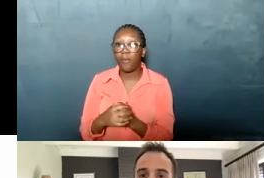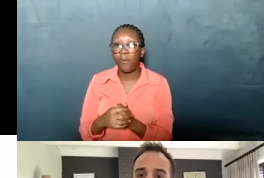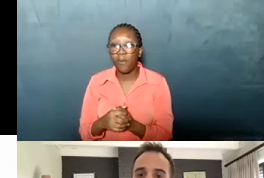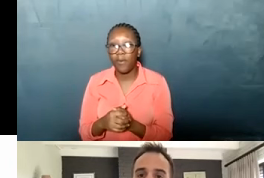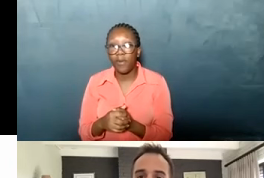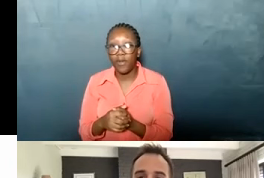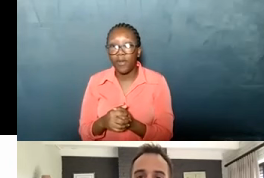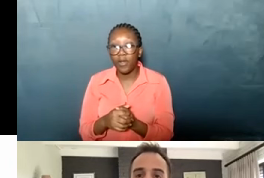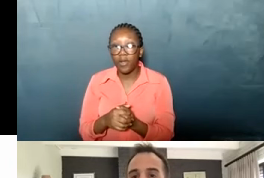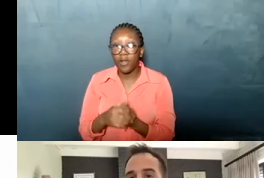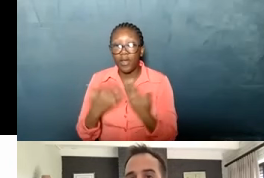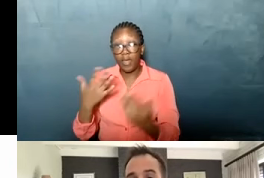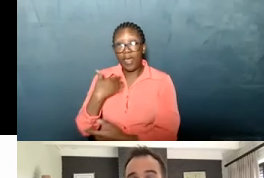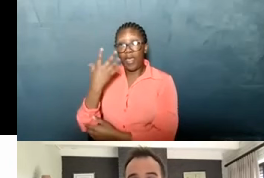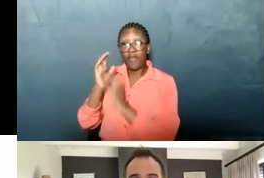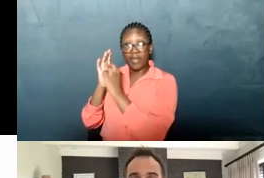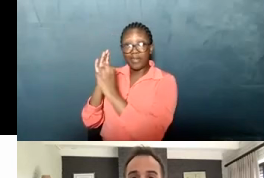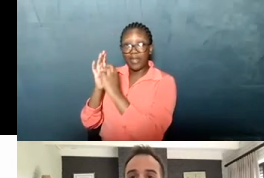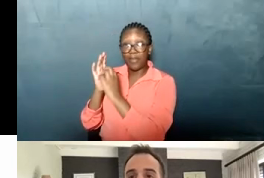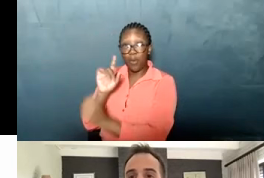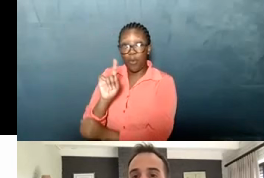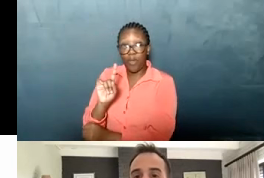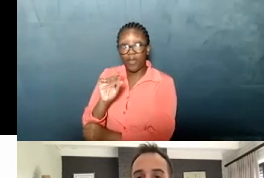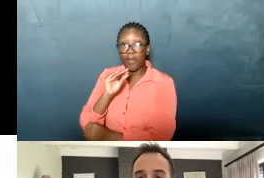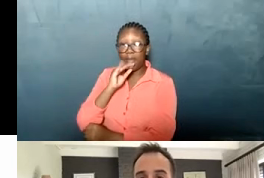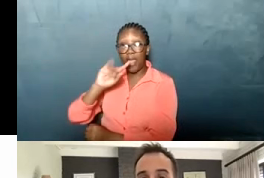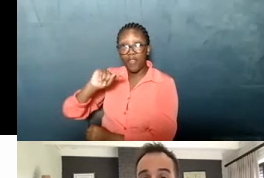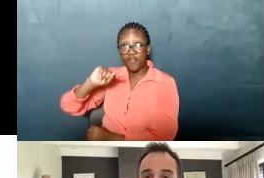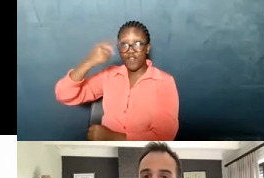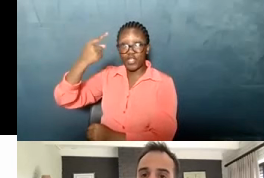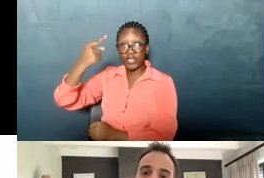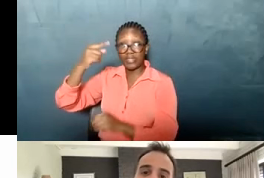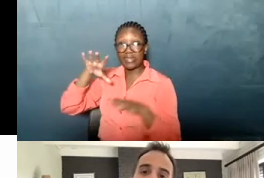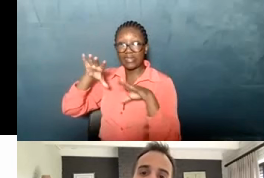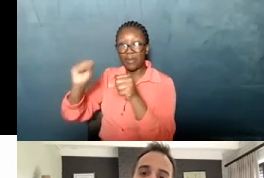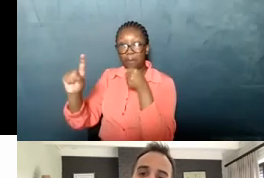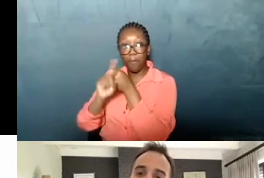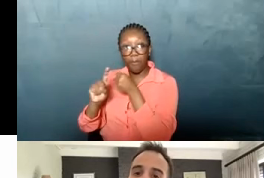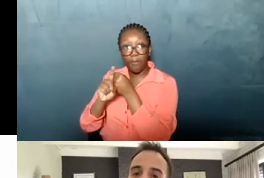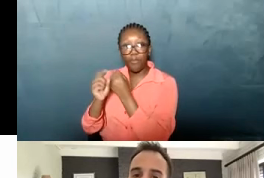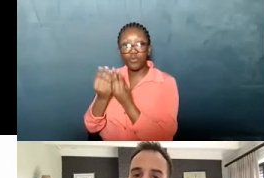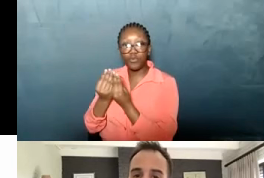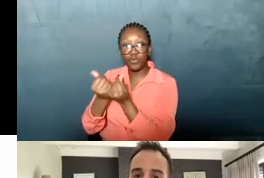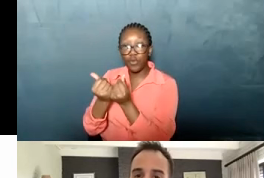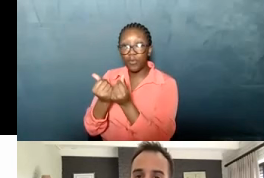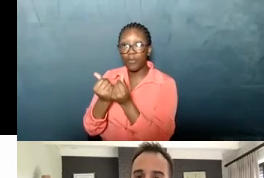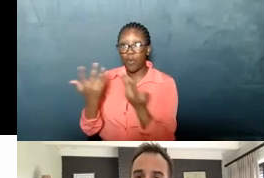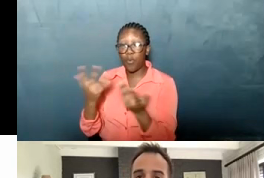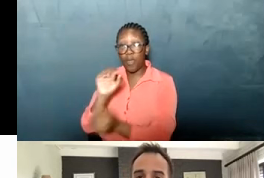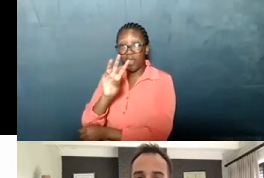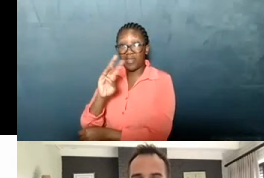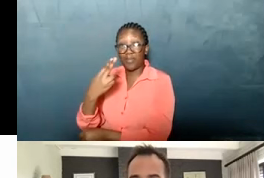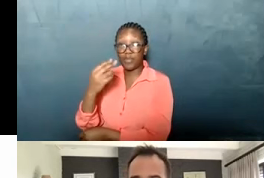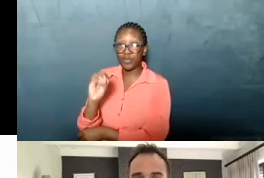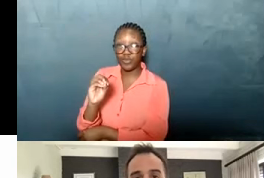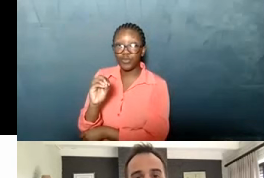So here's an example of the first mentioned intervention listed in this World Report on Hearing.